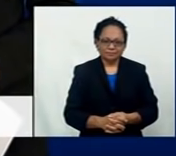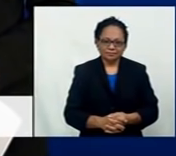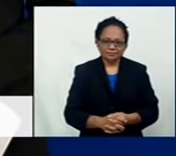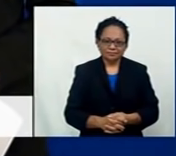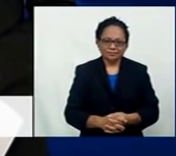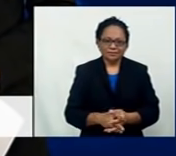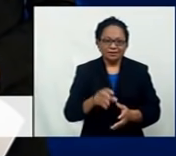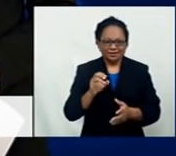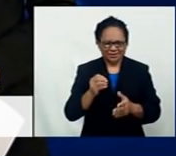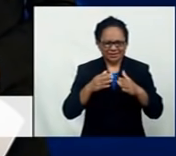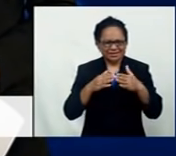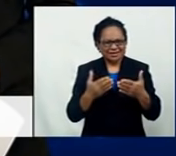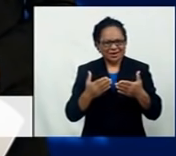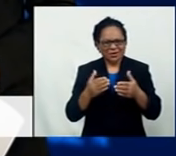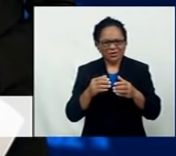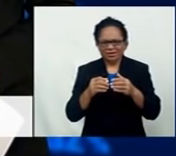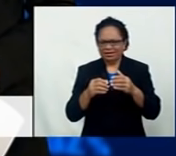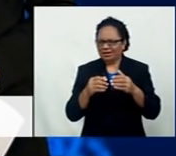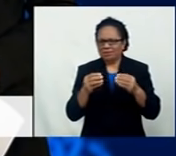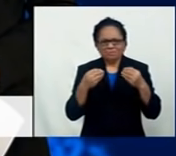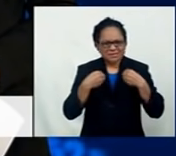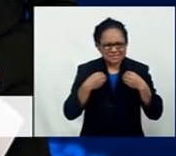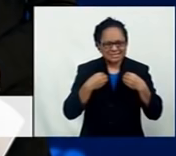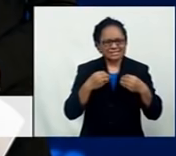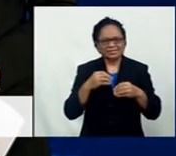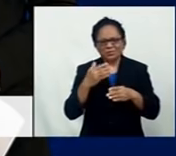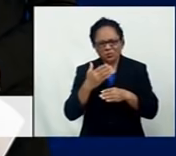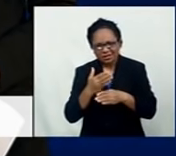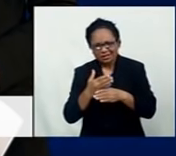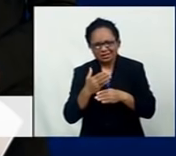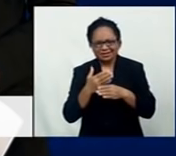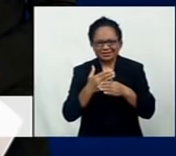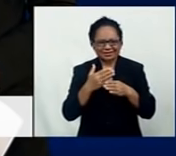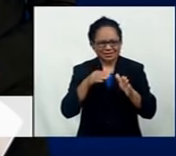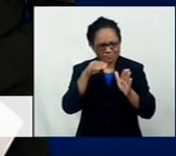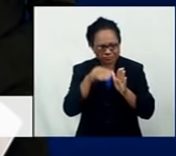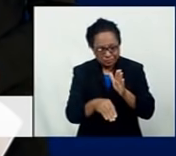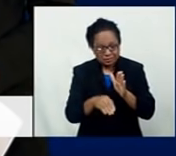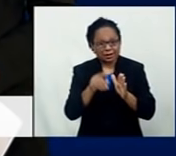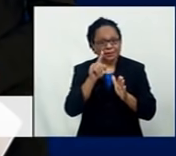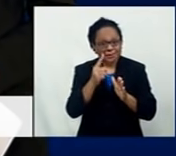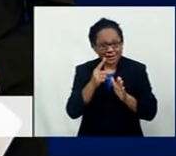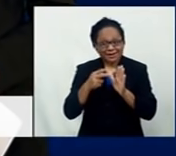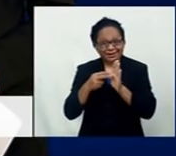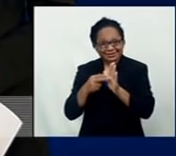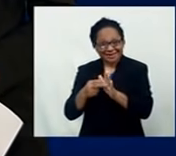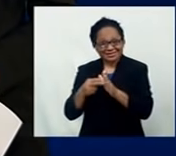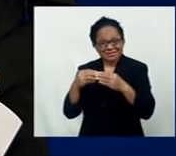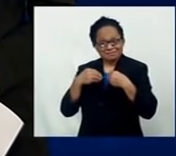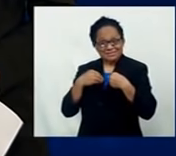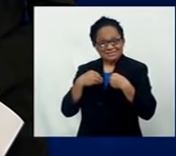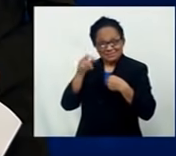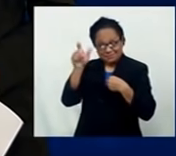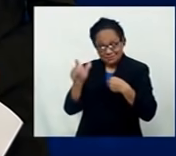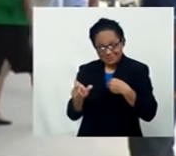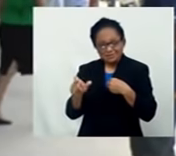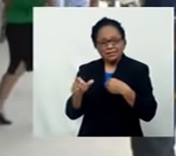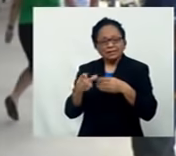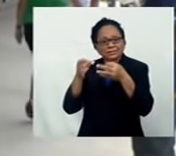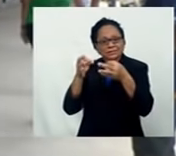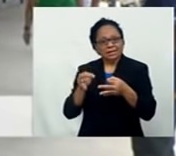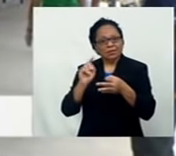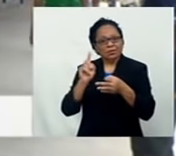Despite the current economic situation that has been affected by the pandemic, a Nandi businessman decided to open a new supermarket.